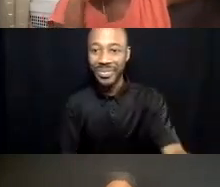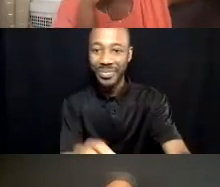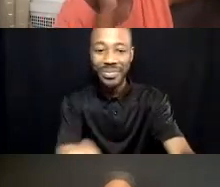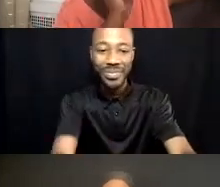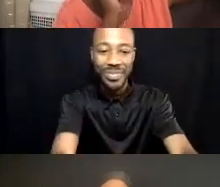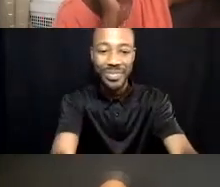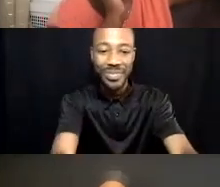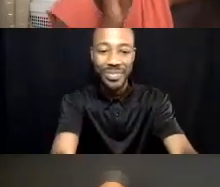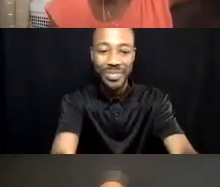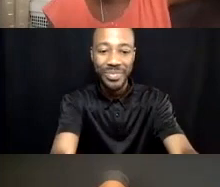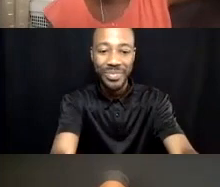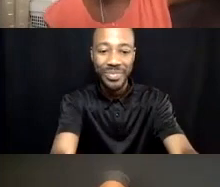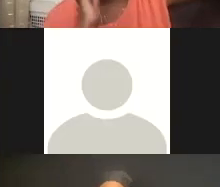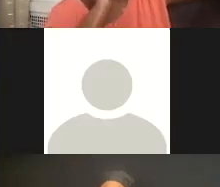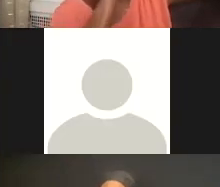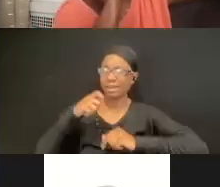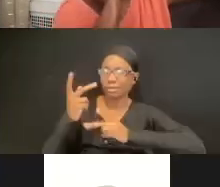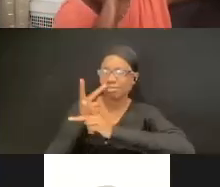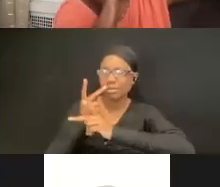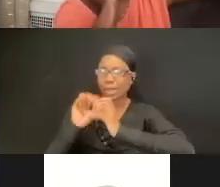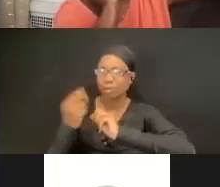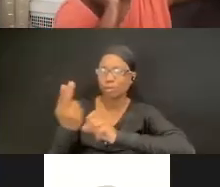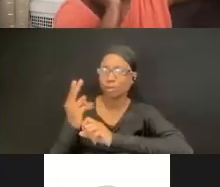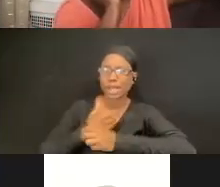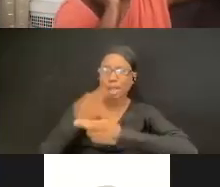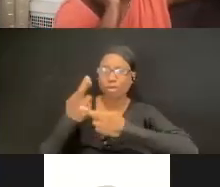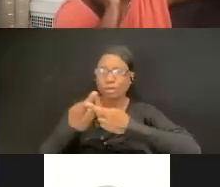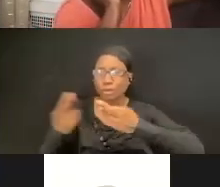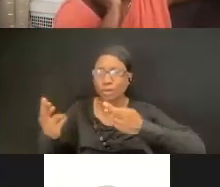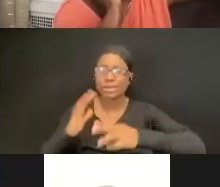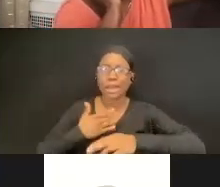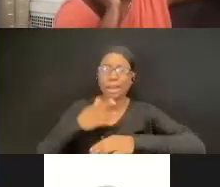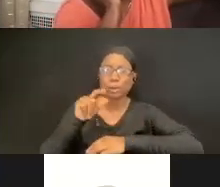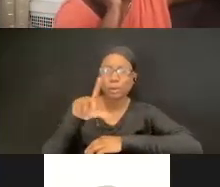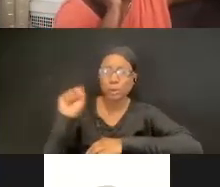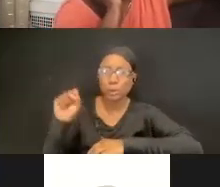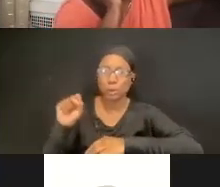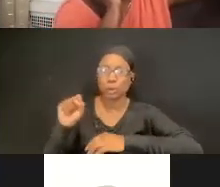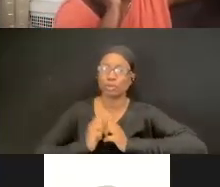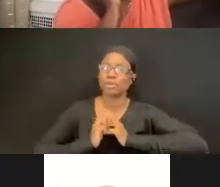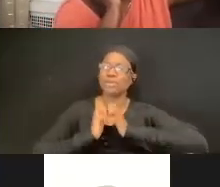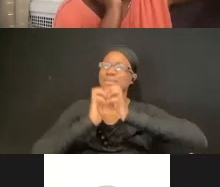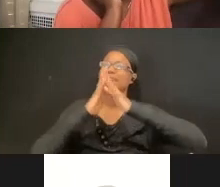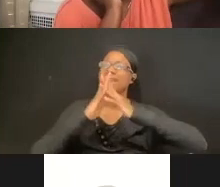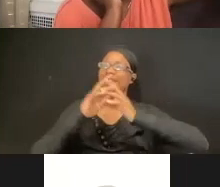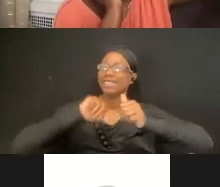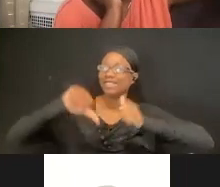utilize our resources and our tools to, you know, build up each other and build up our